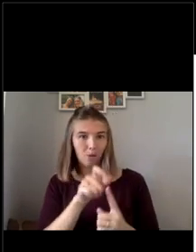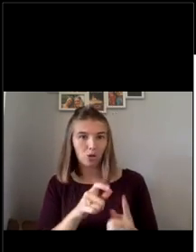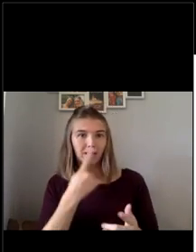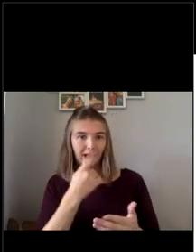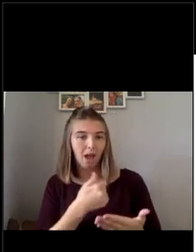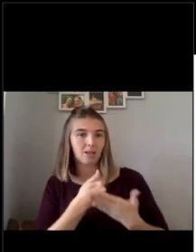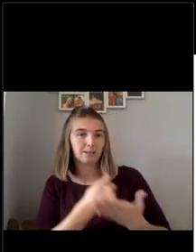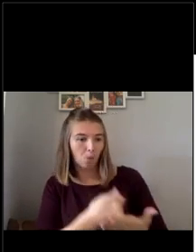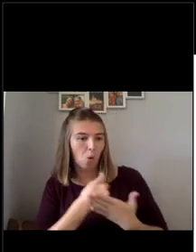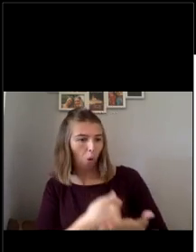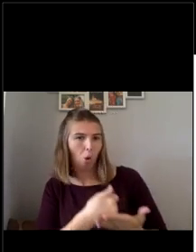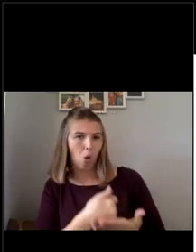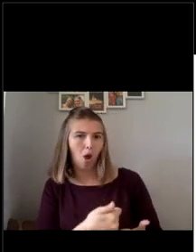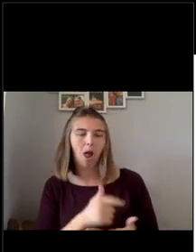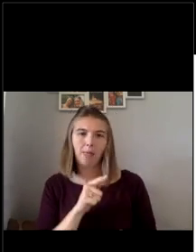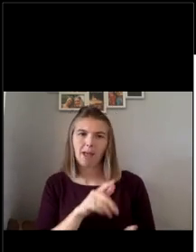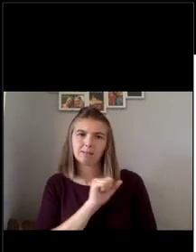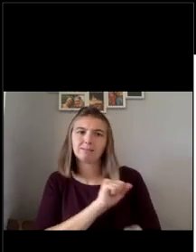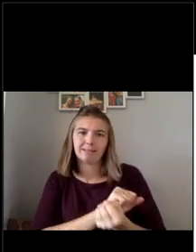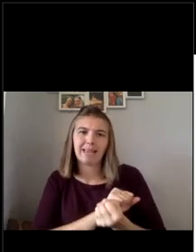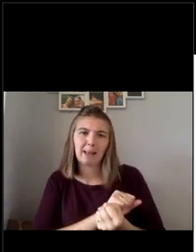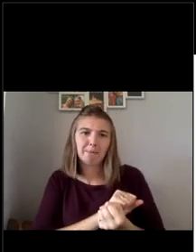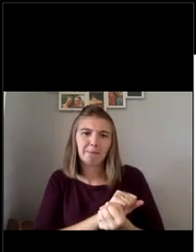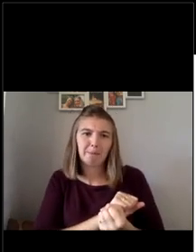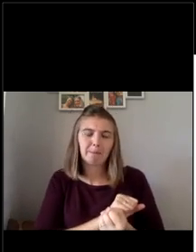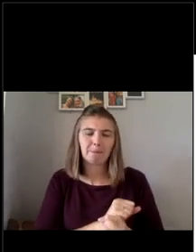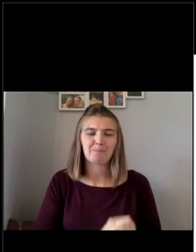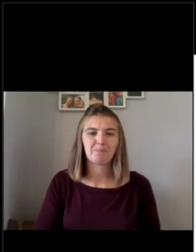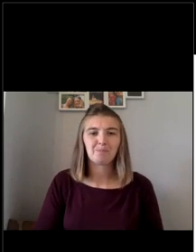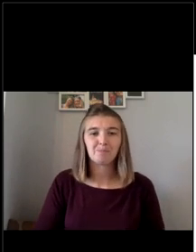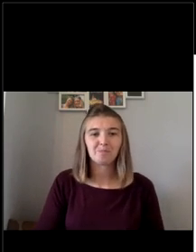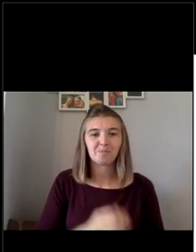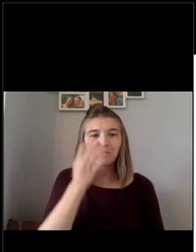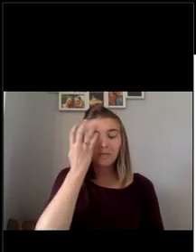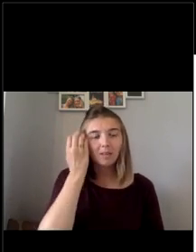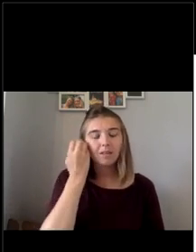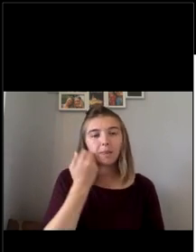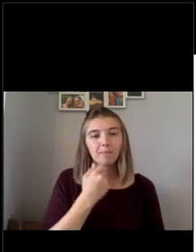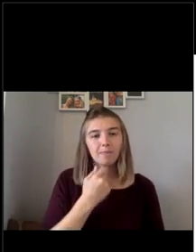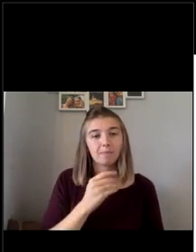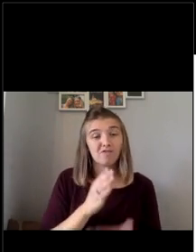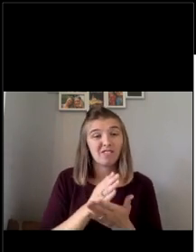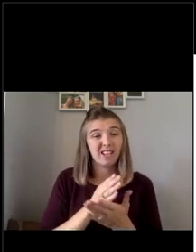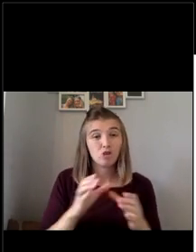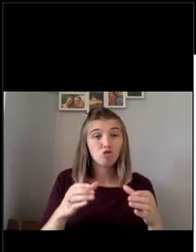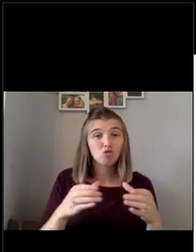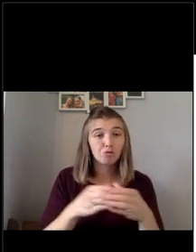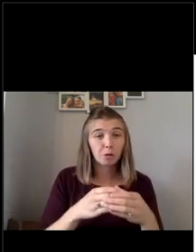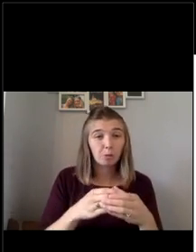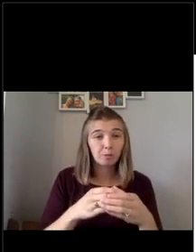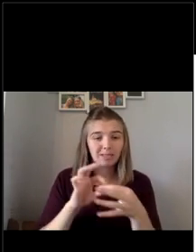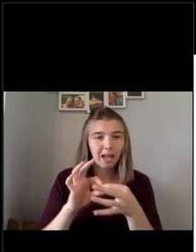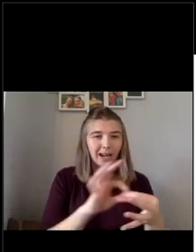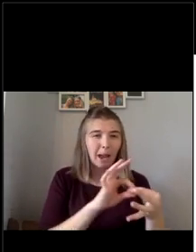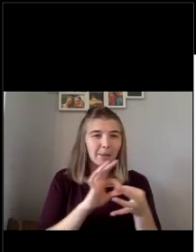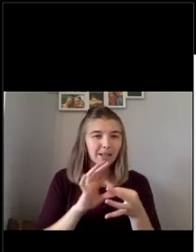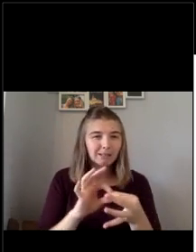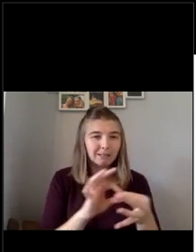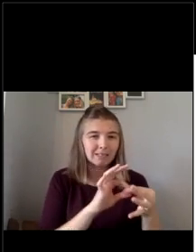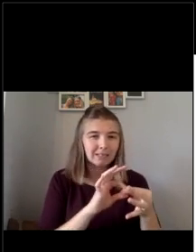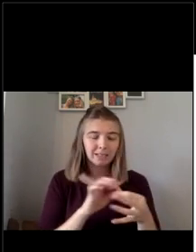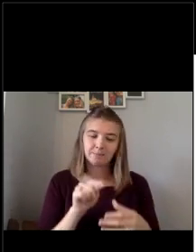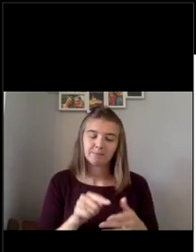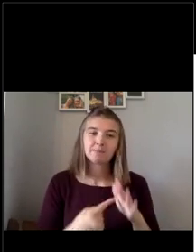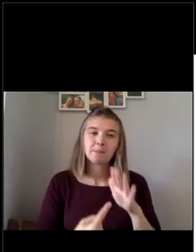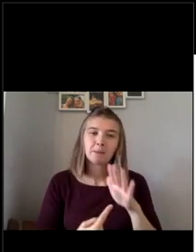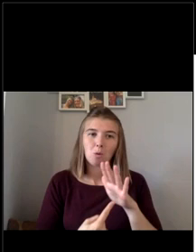group dynamics is very important. And as a PI, I'm very particular about who I take into my group.